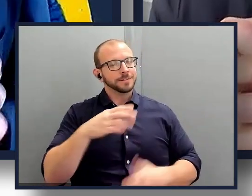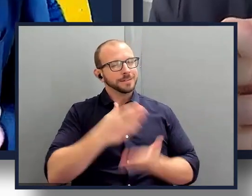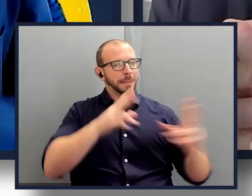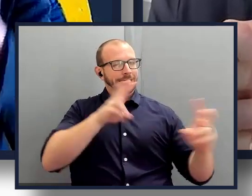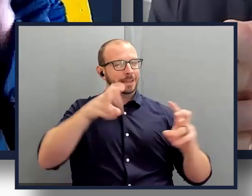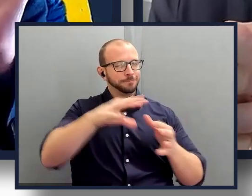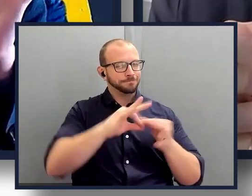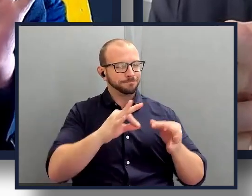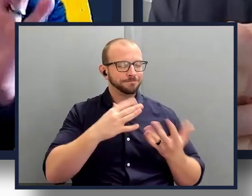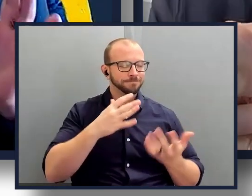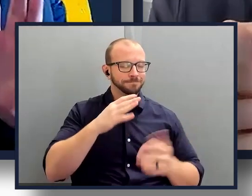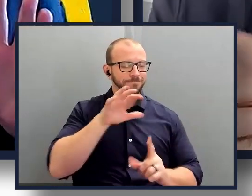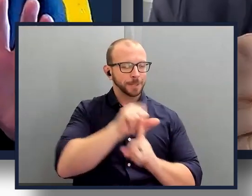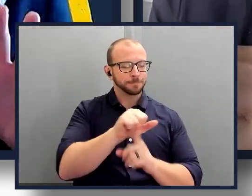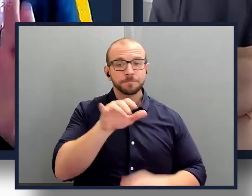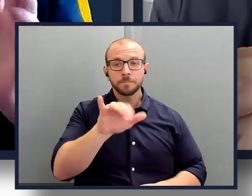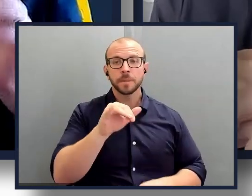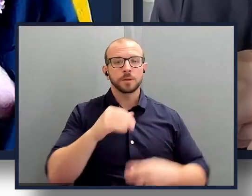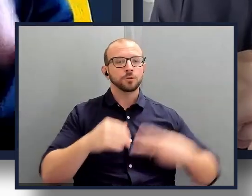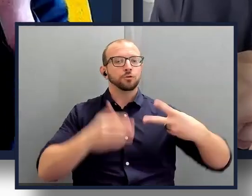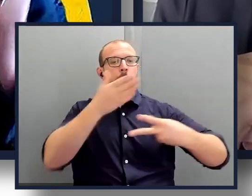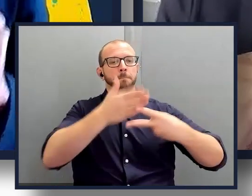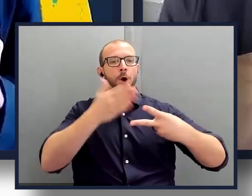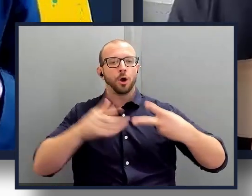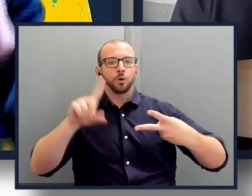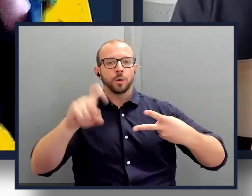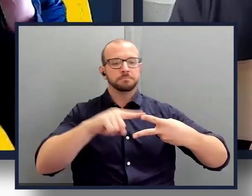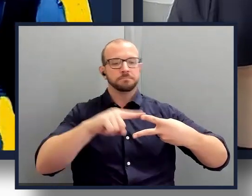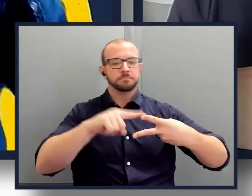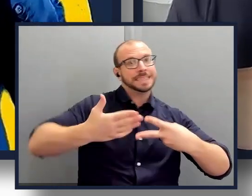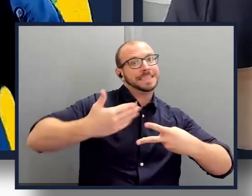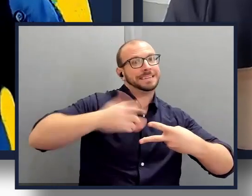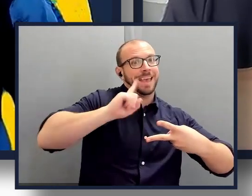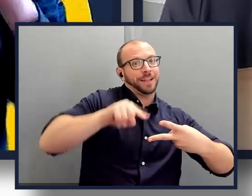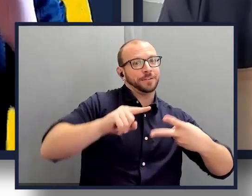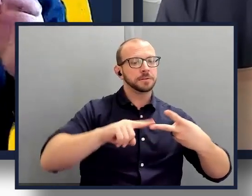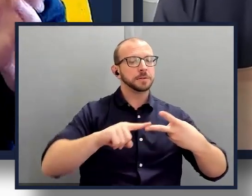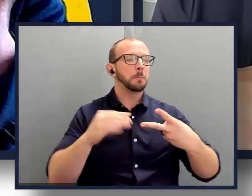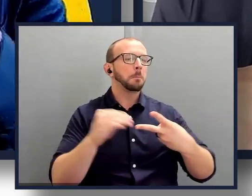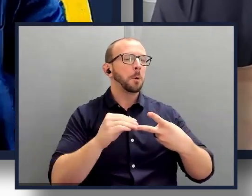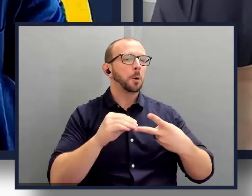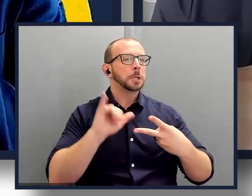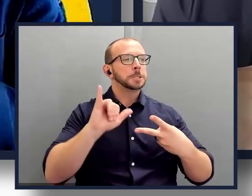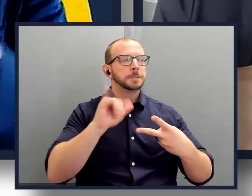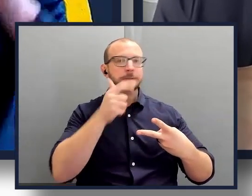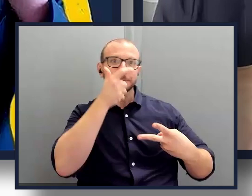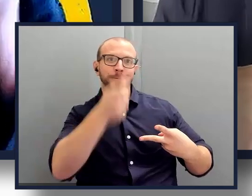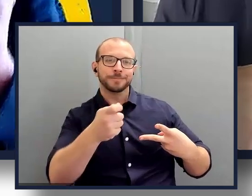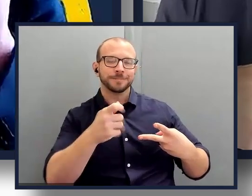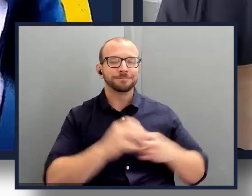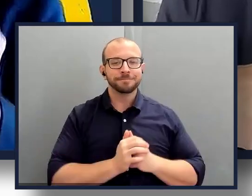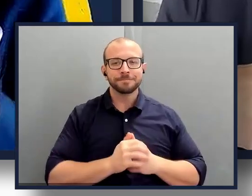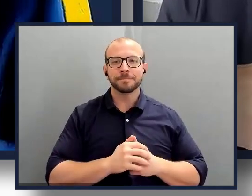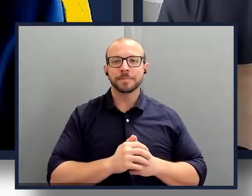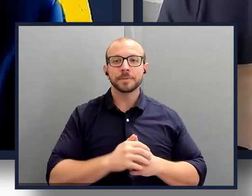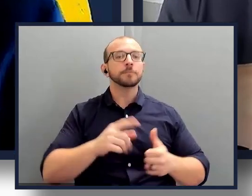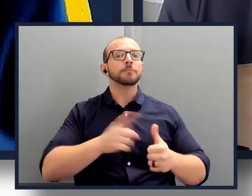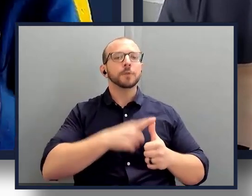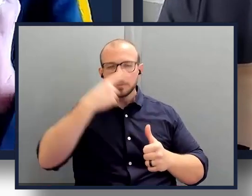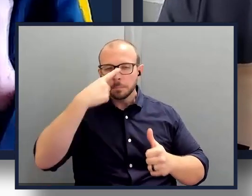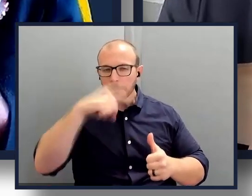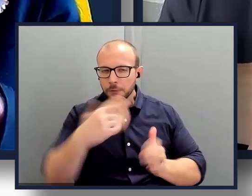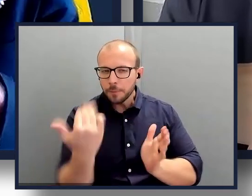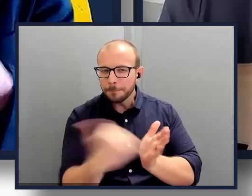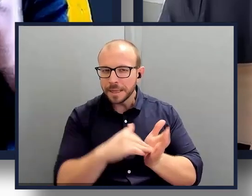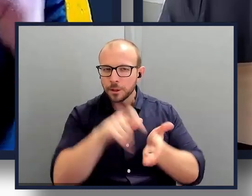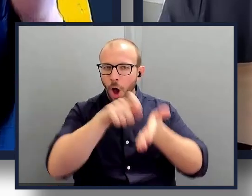two-part question. The first part will be an easy answer. The second part may be a little more thought-provoking. First, can you repeat the name of the author